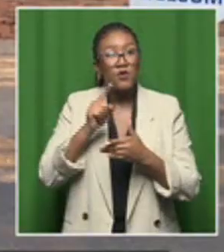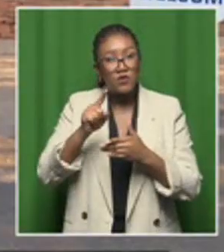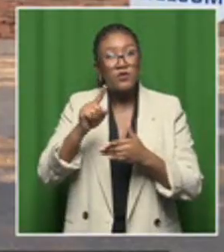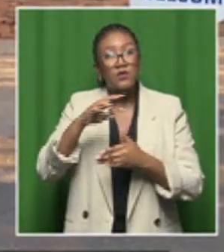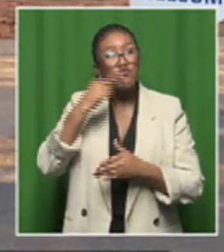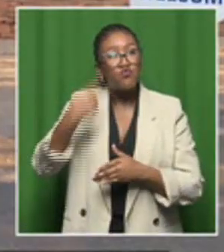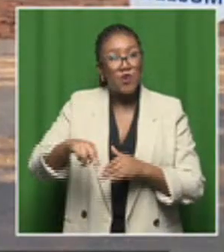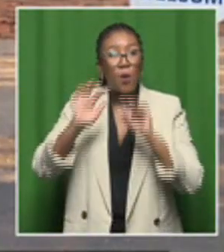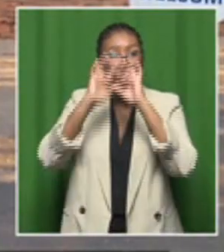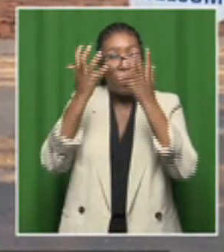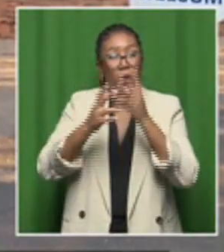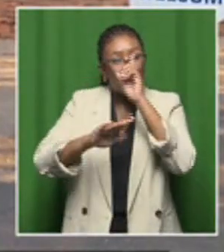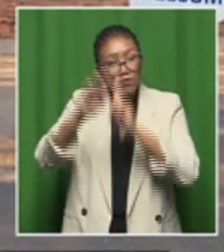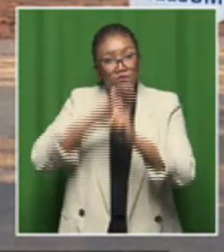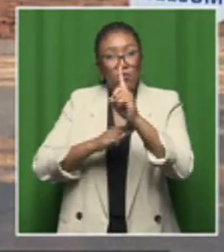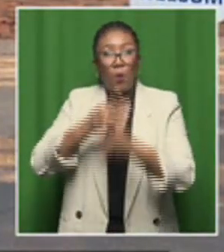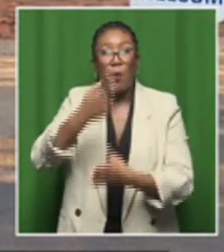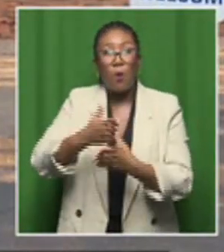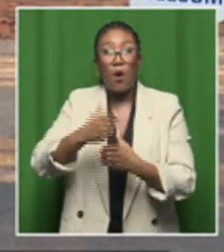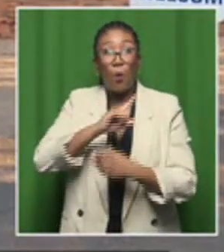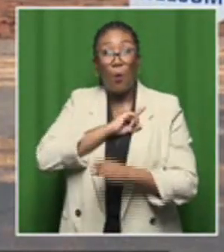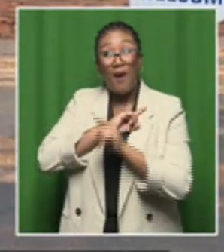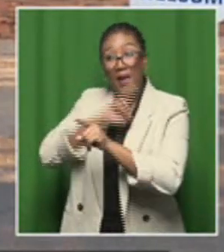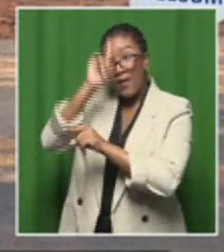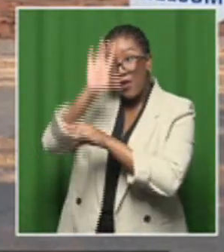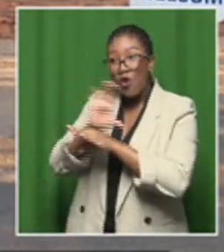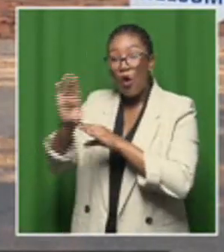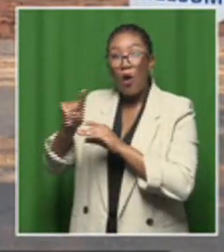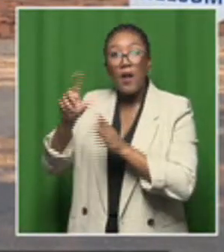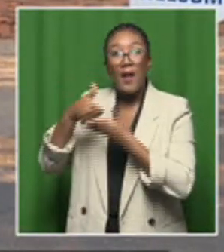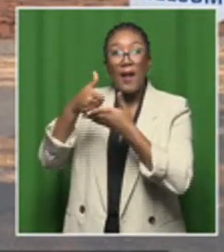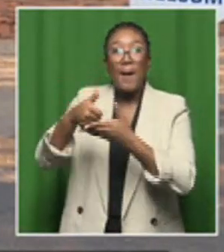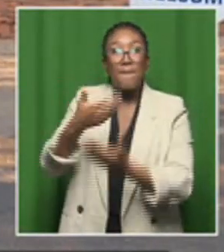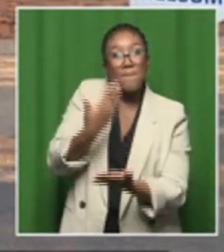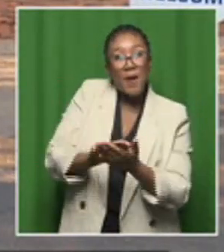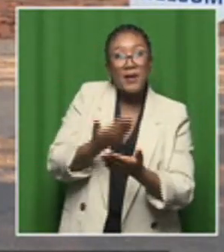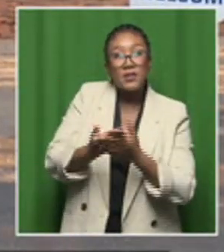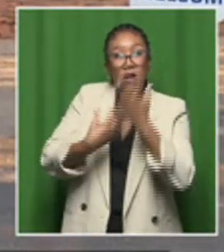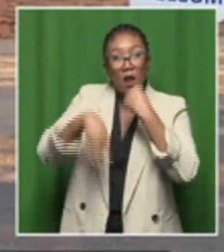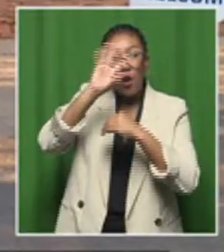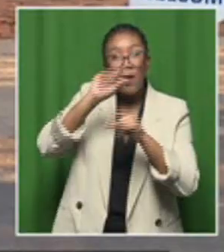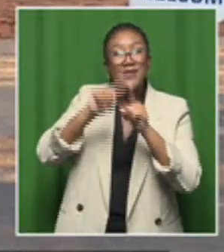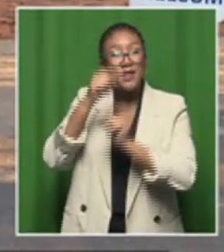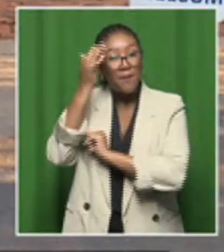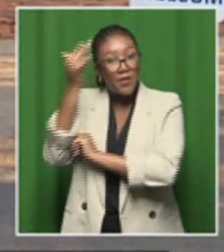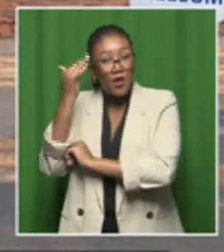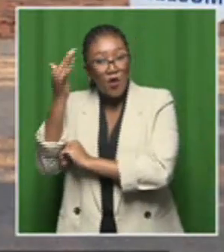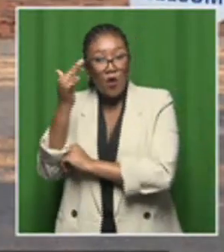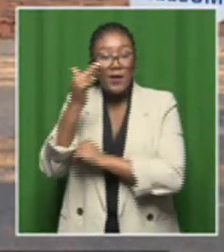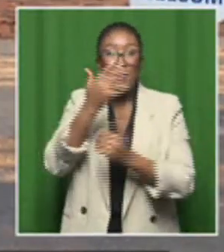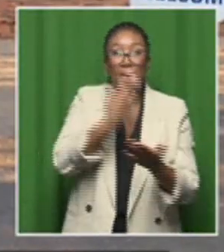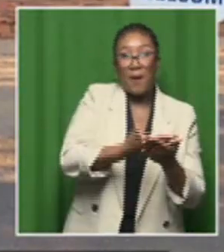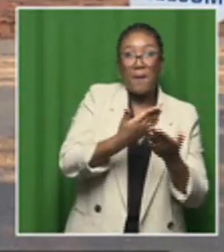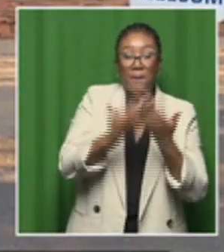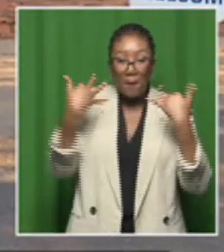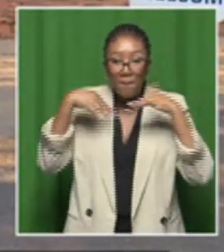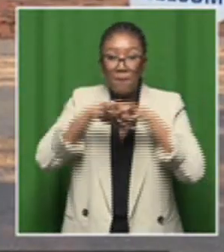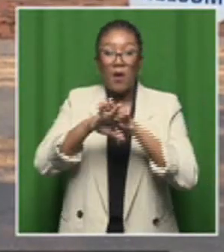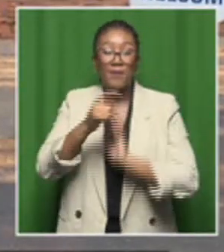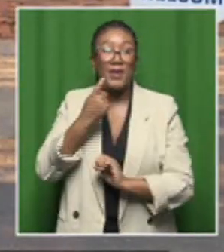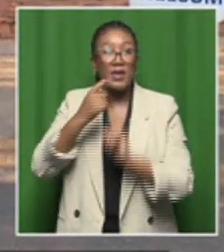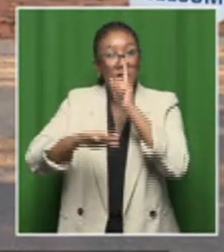because you are getting that practical hands-on experience that is so desperately needed when you do leave and get